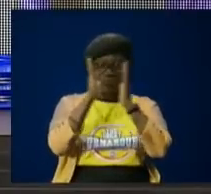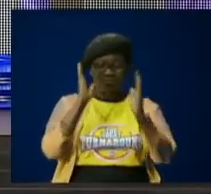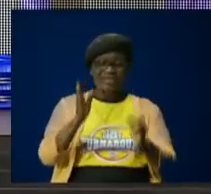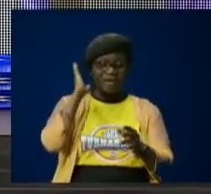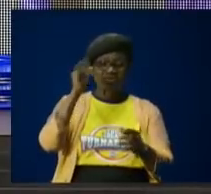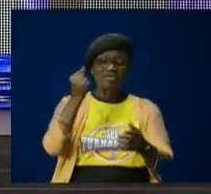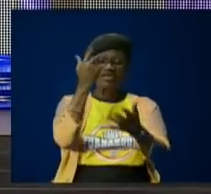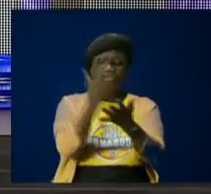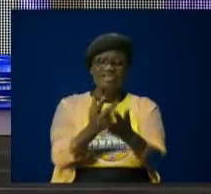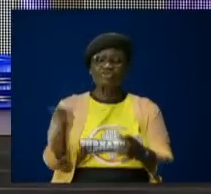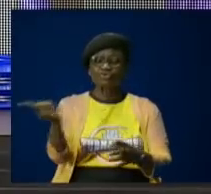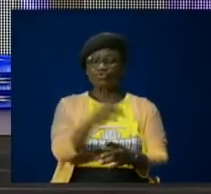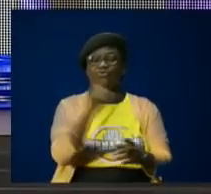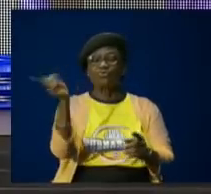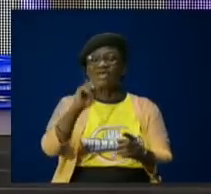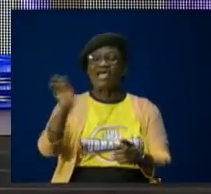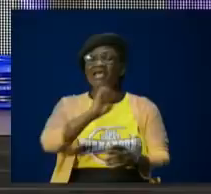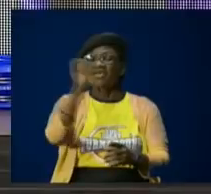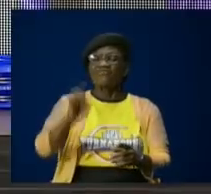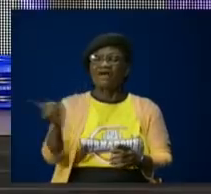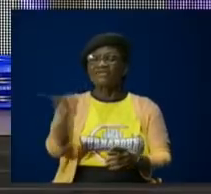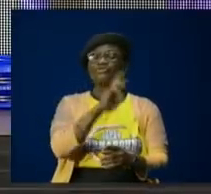Thank you, Father.